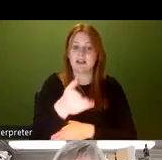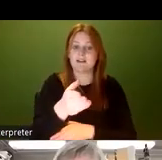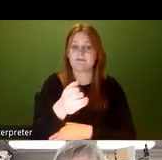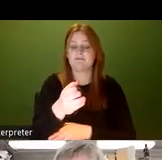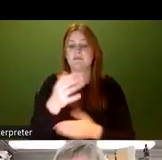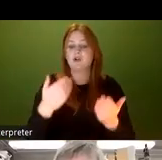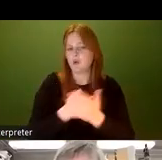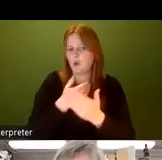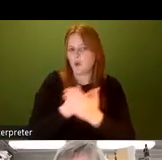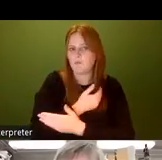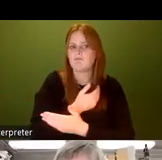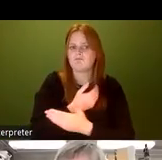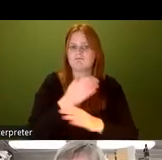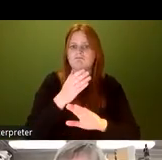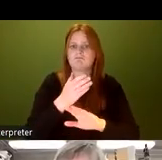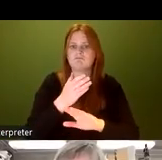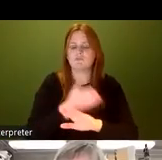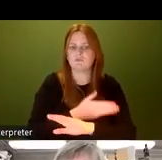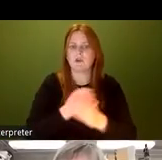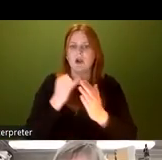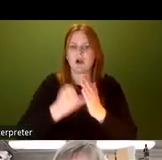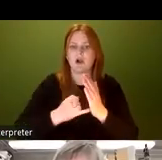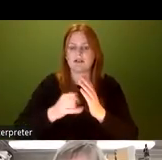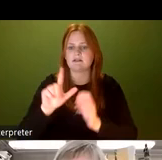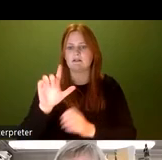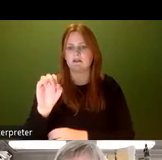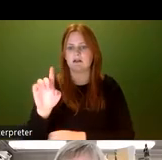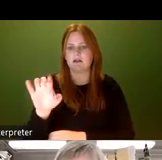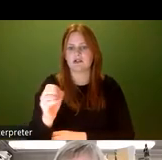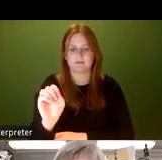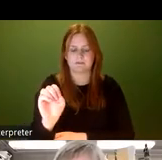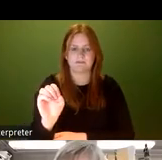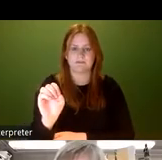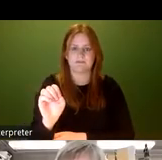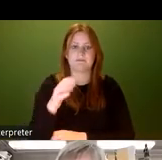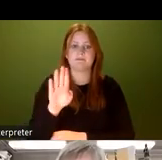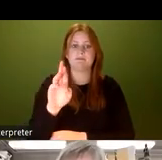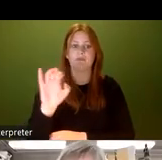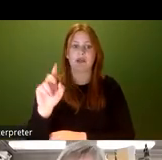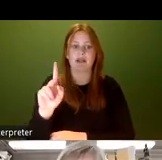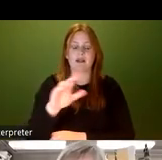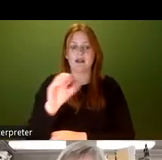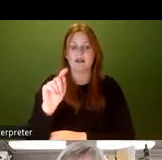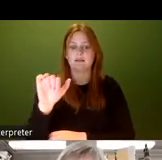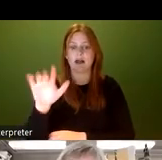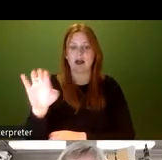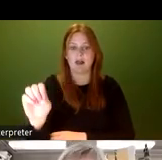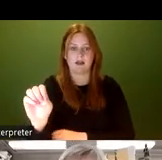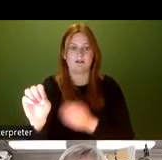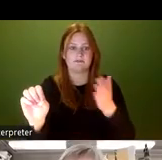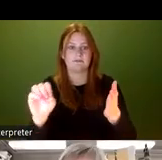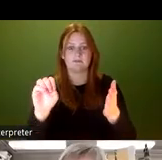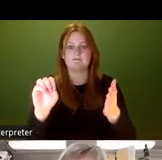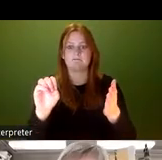So this was the headquarters of IXL Industries, the brick and tile, or tile and brick